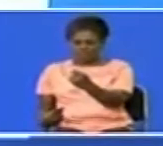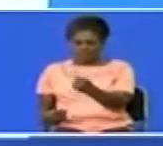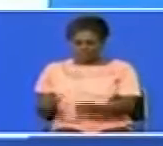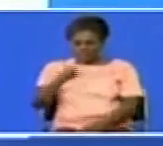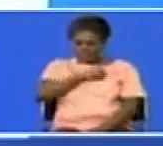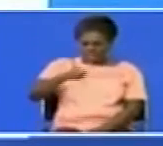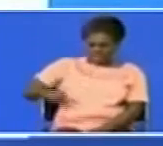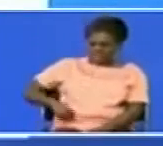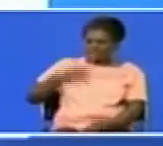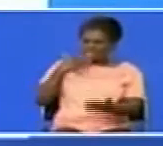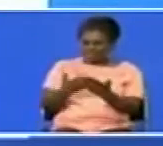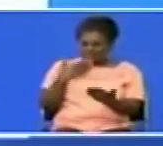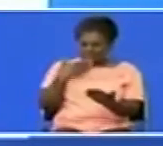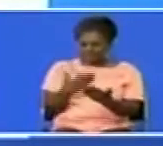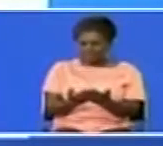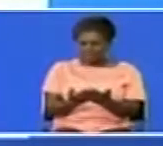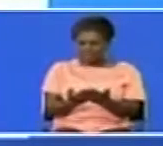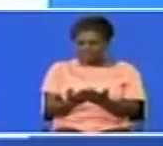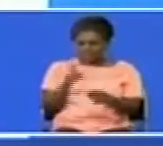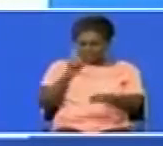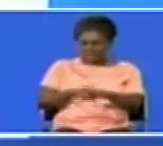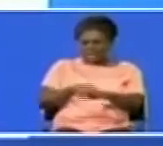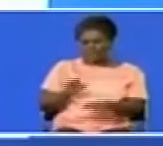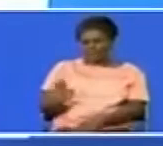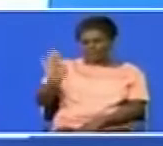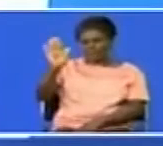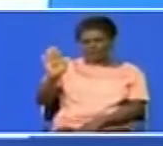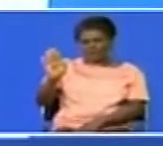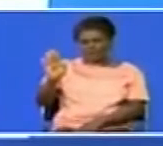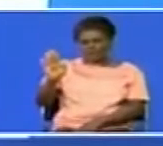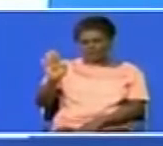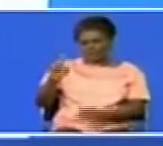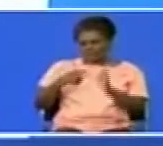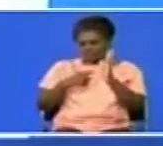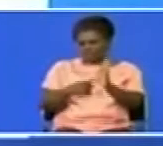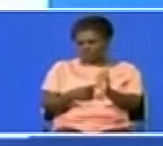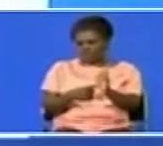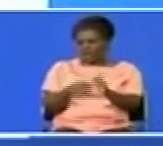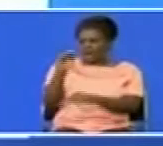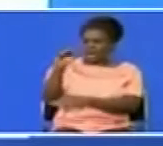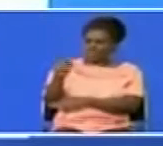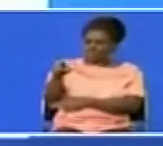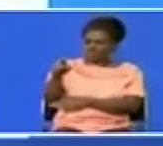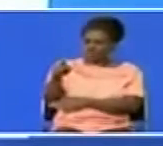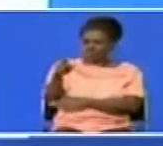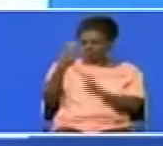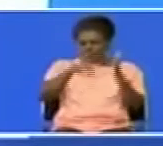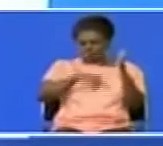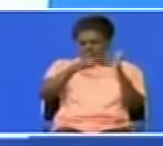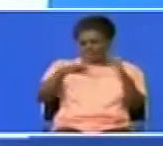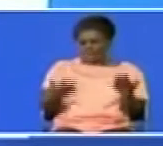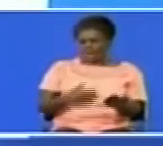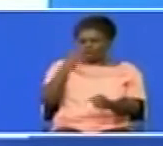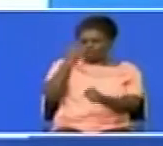Beatrice Alachi. Thank you, ladies, for your time. I just want to give you the result of our poll today. We asked you how you would rate Jubilee's